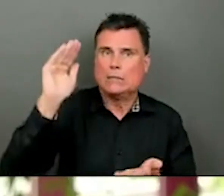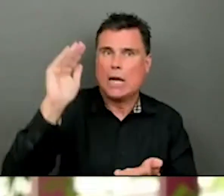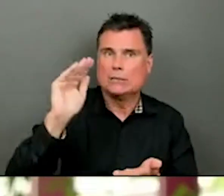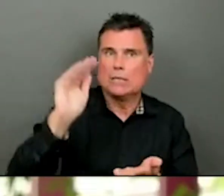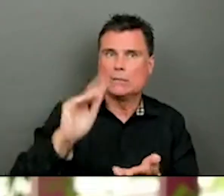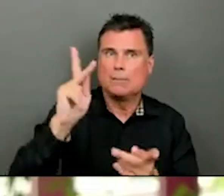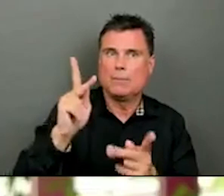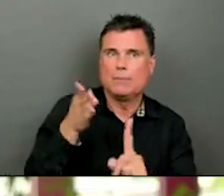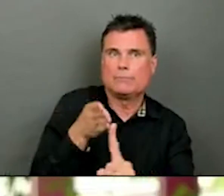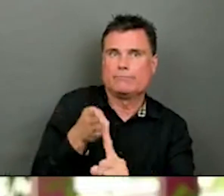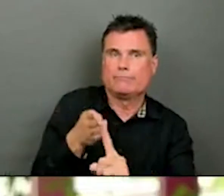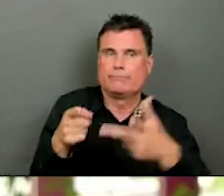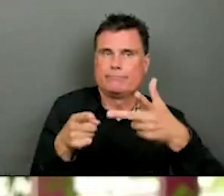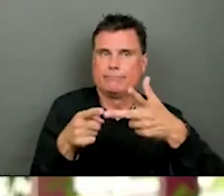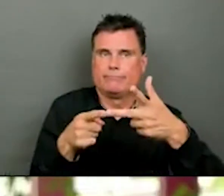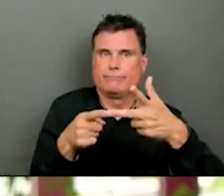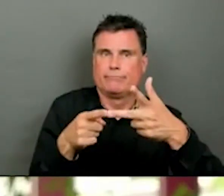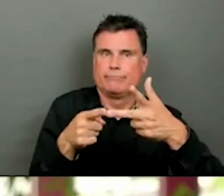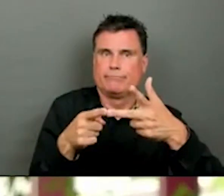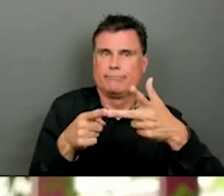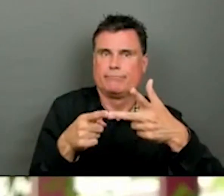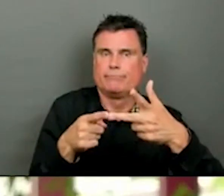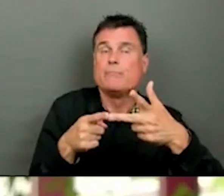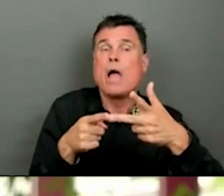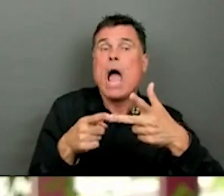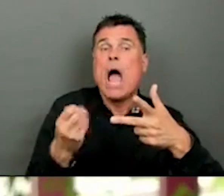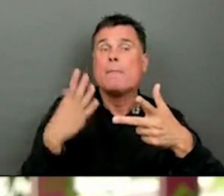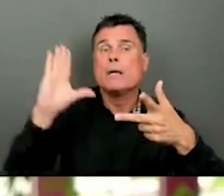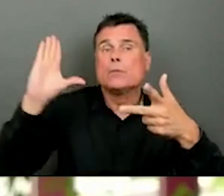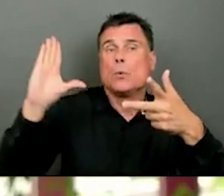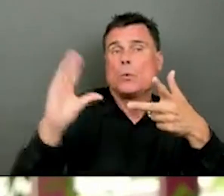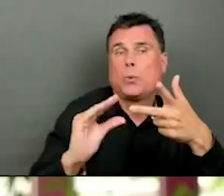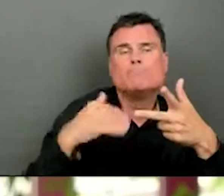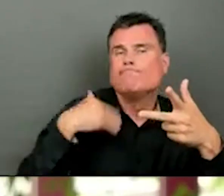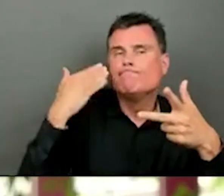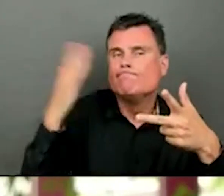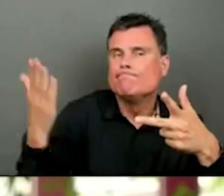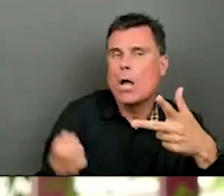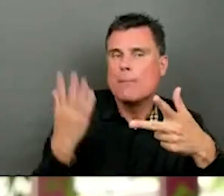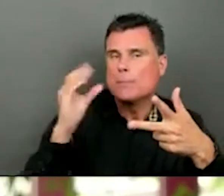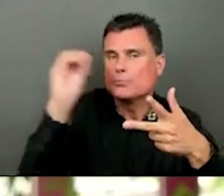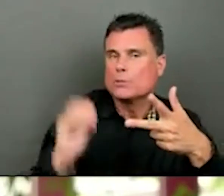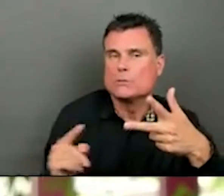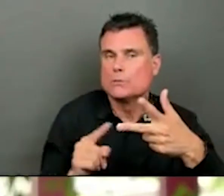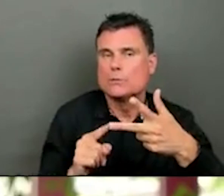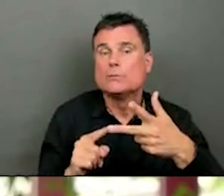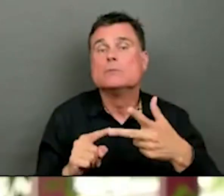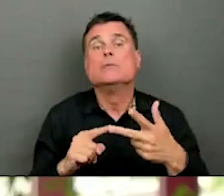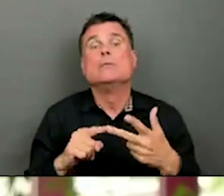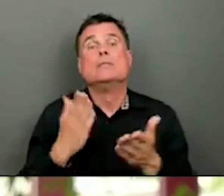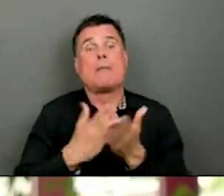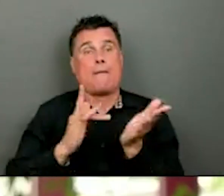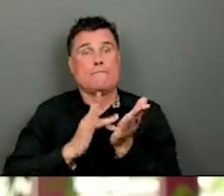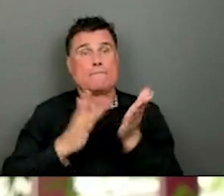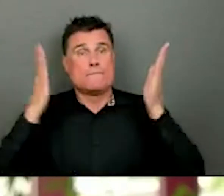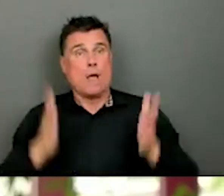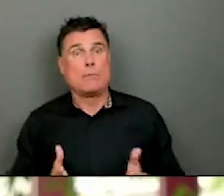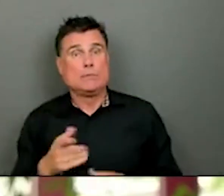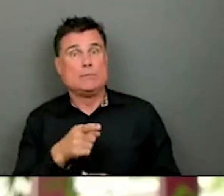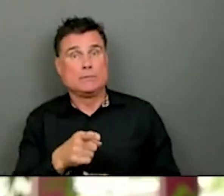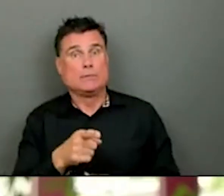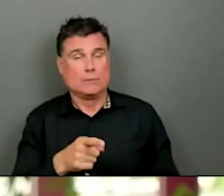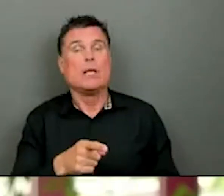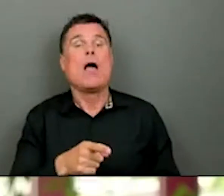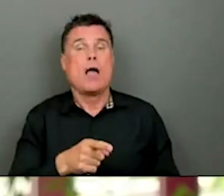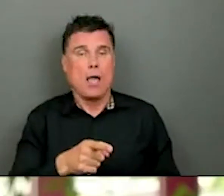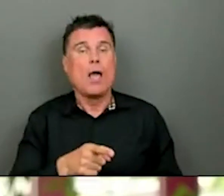how much, because there's a bit of a lag when in pharmacies entering data into the system, and there